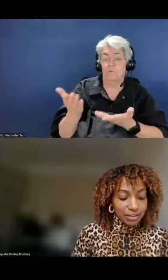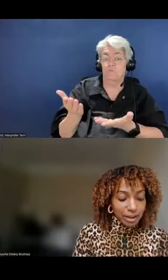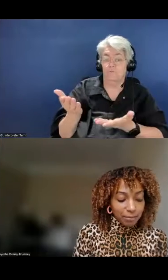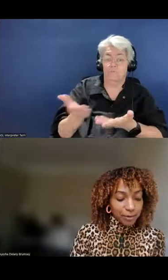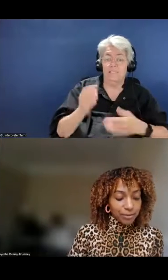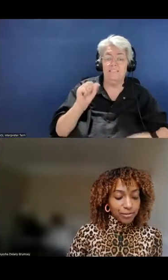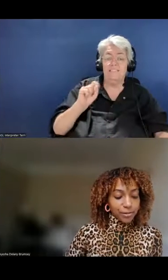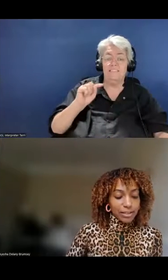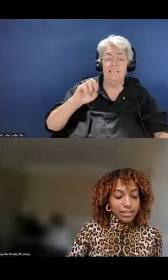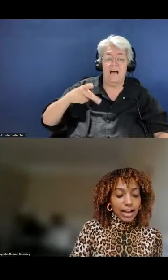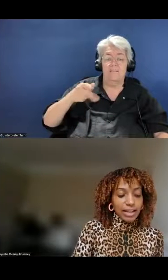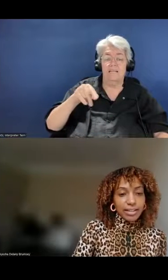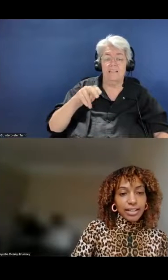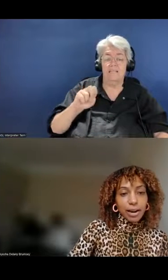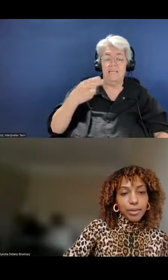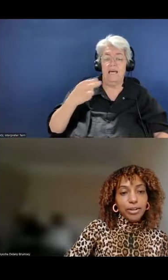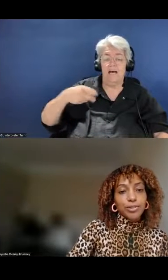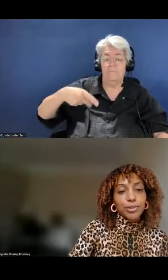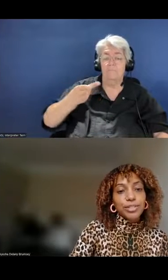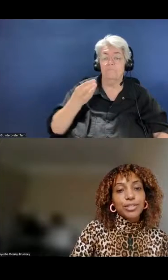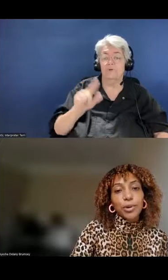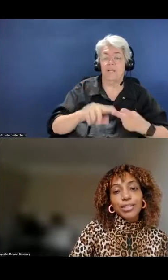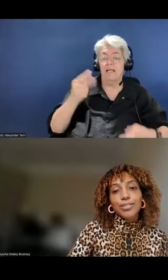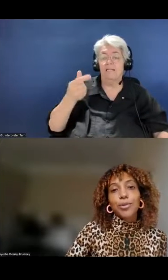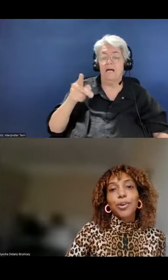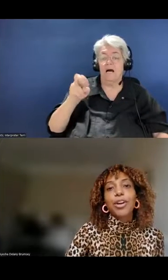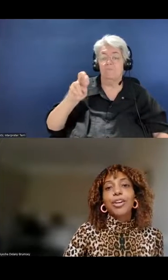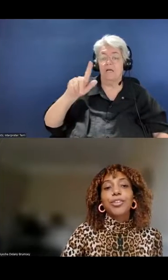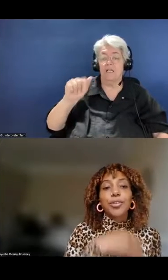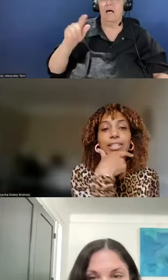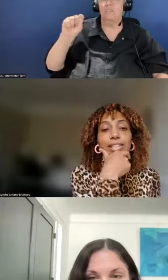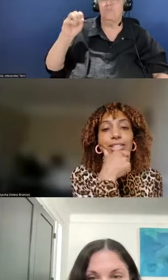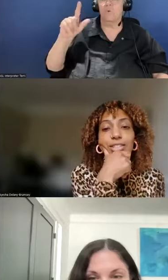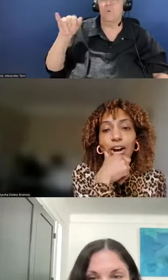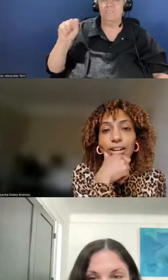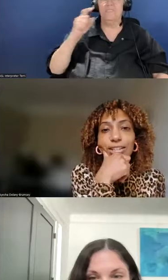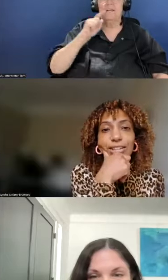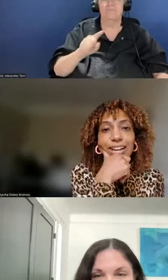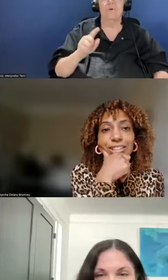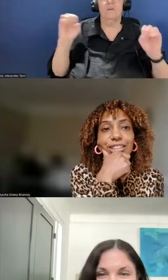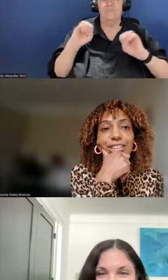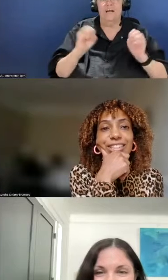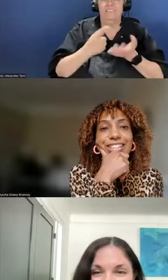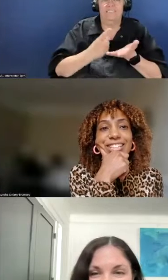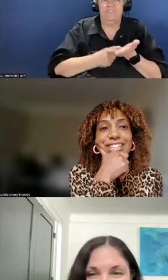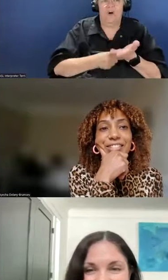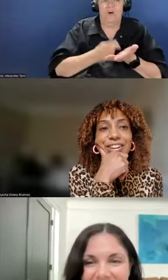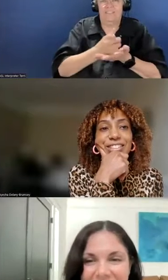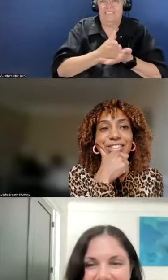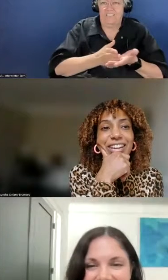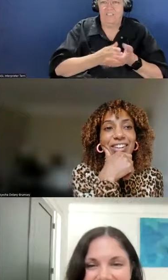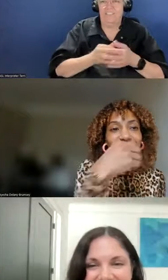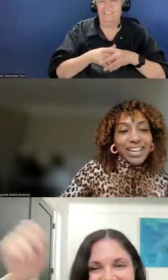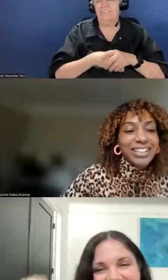Stephanie Hepburn for crisis and Gabrielle Solis Torres for the crisis talk section. Stephanie, I'll